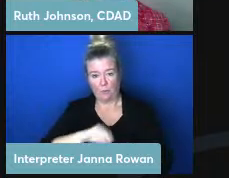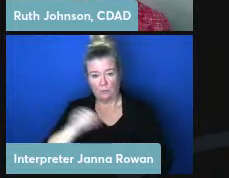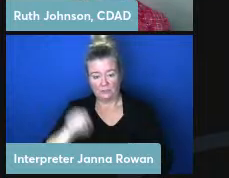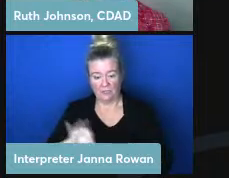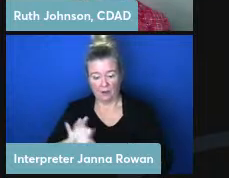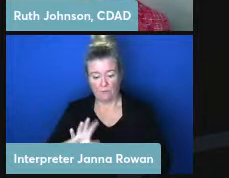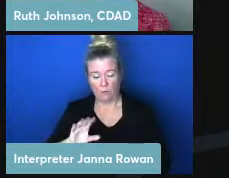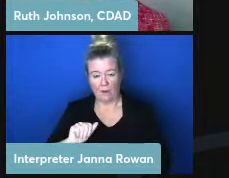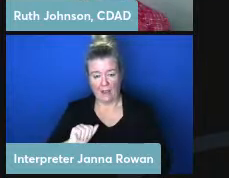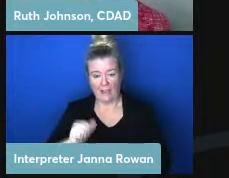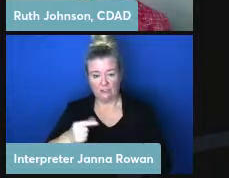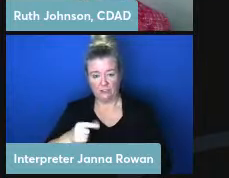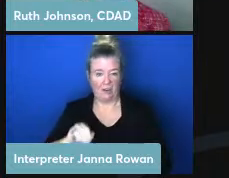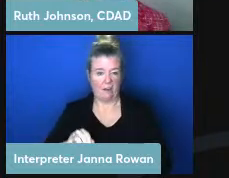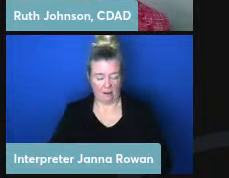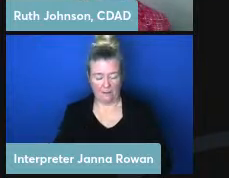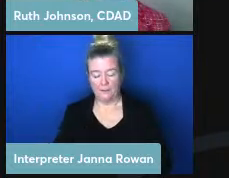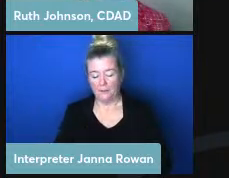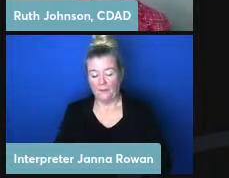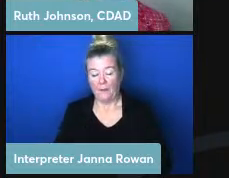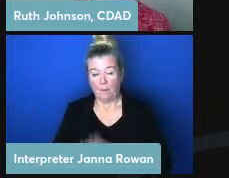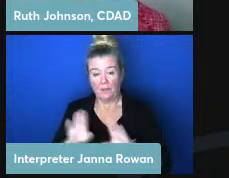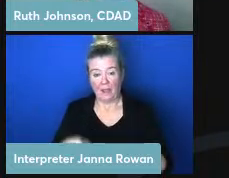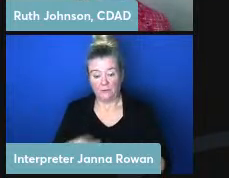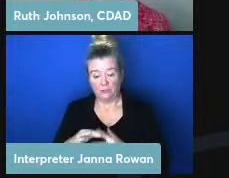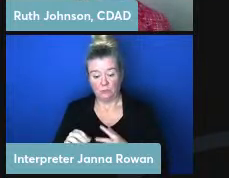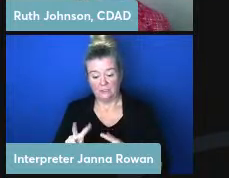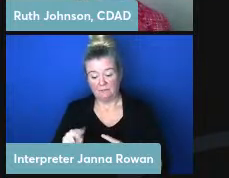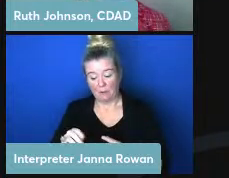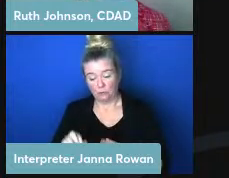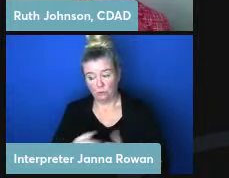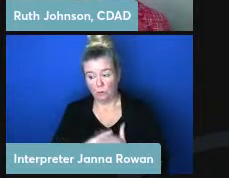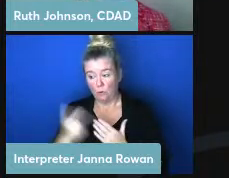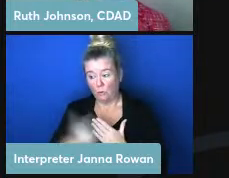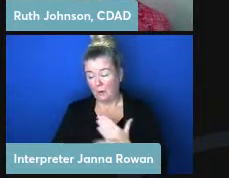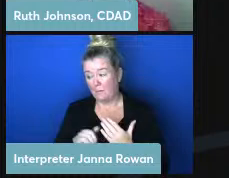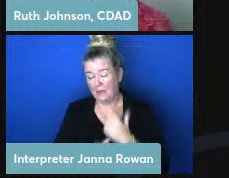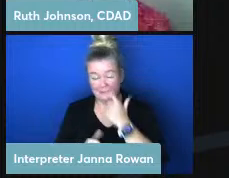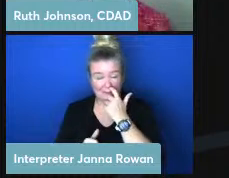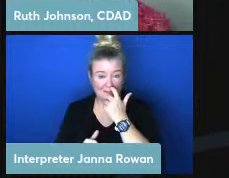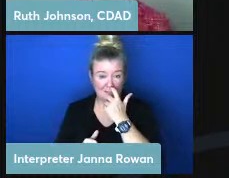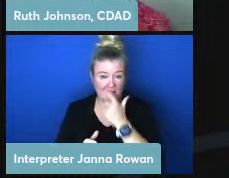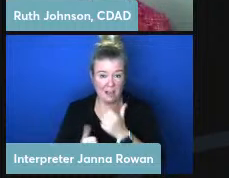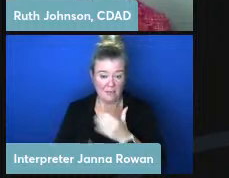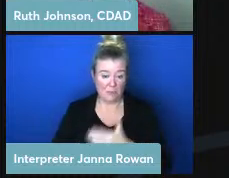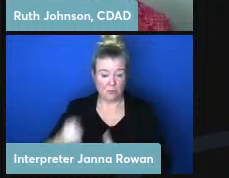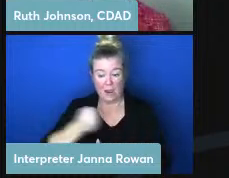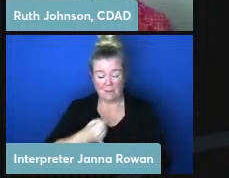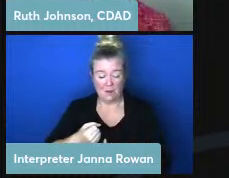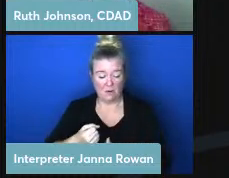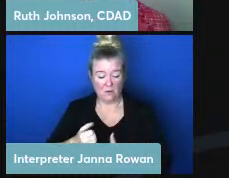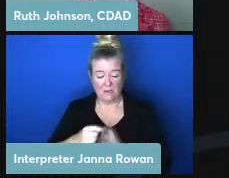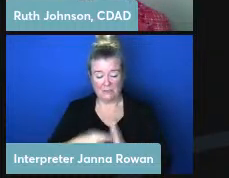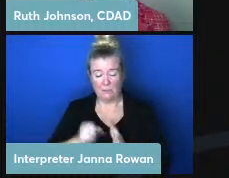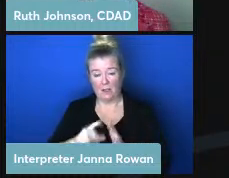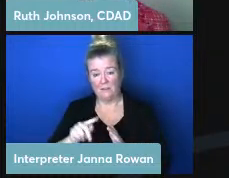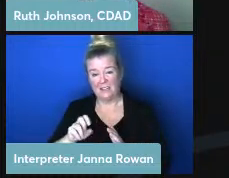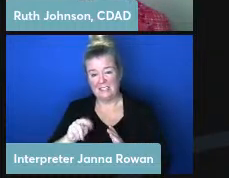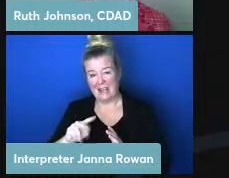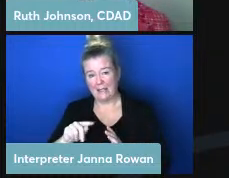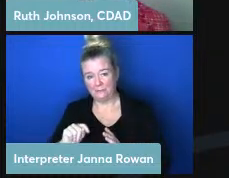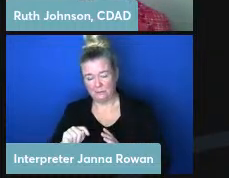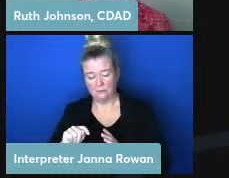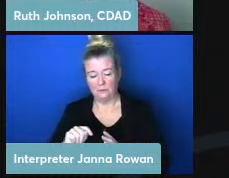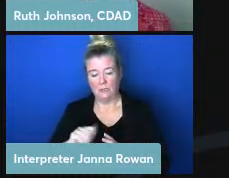adjusted income. But the Housing Choice Voucher Program, kind of, it's Terri was saying, is the primary example of a so-called tenant-based rental